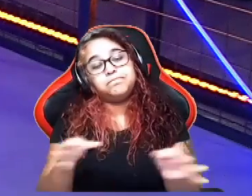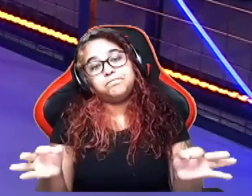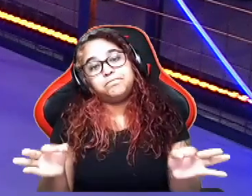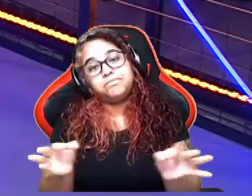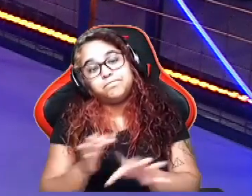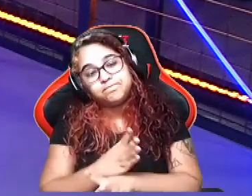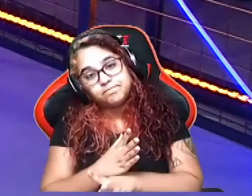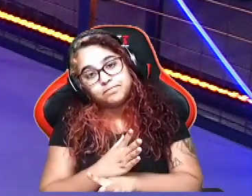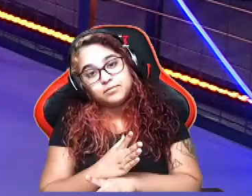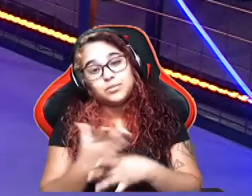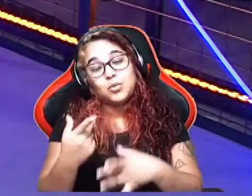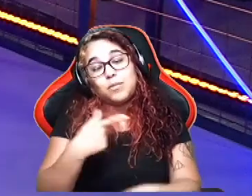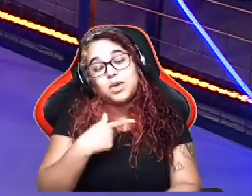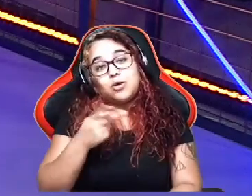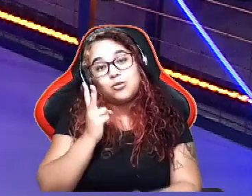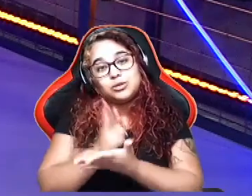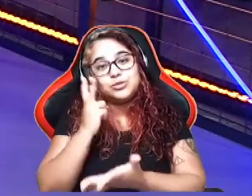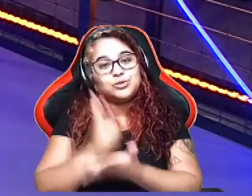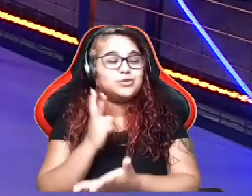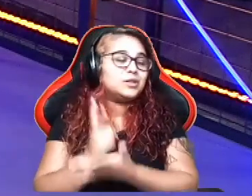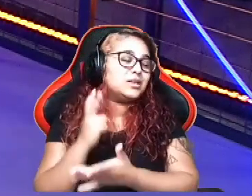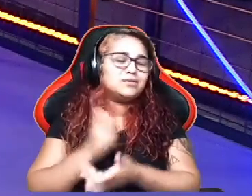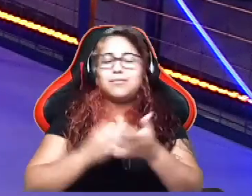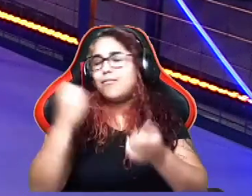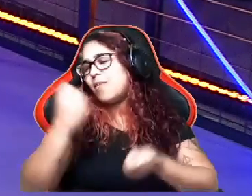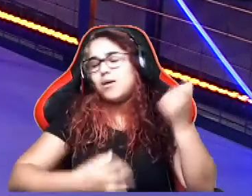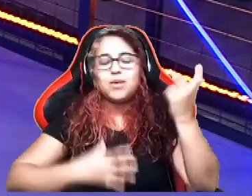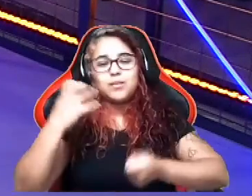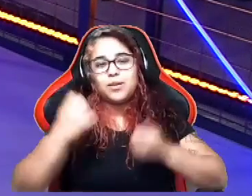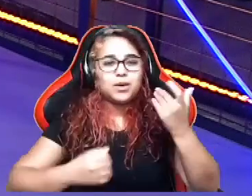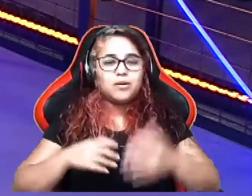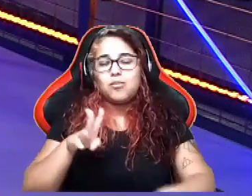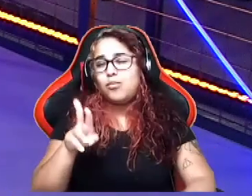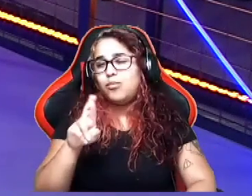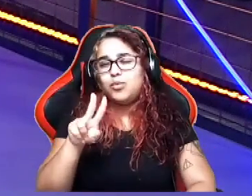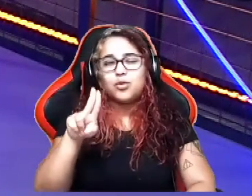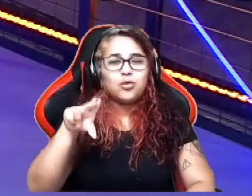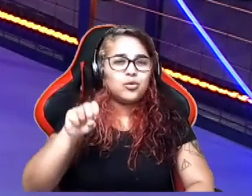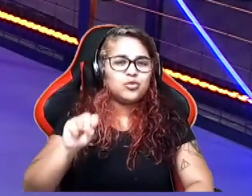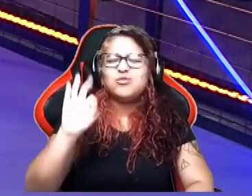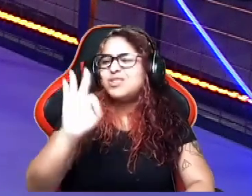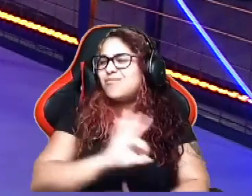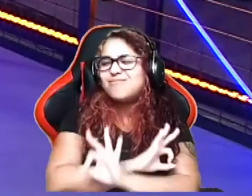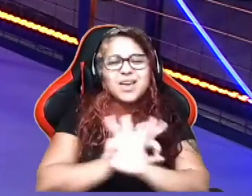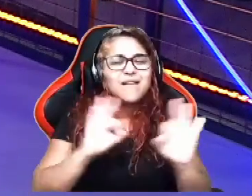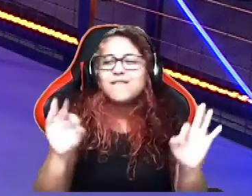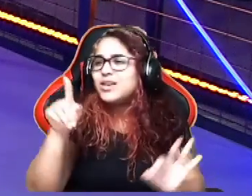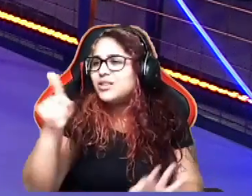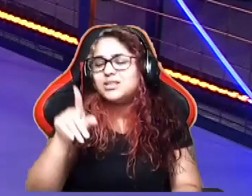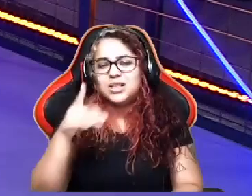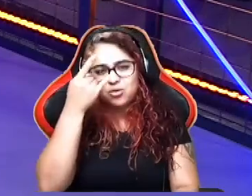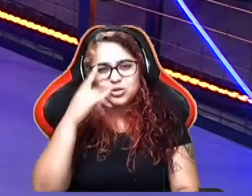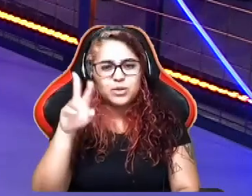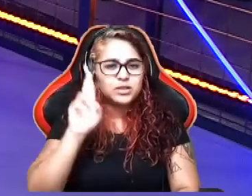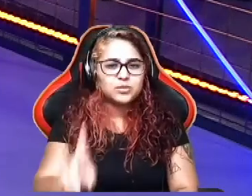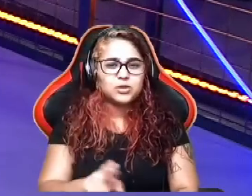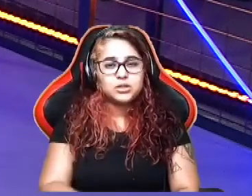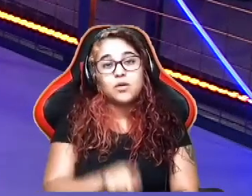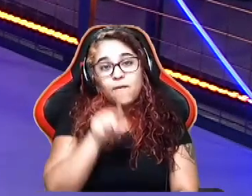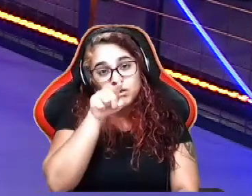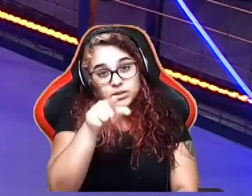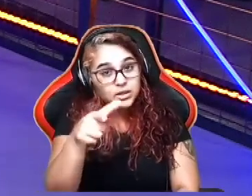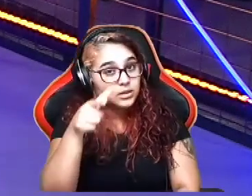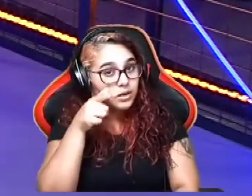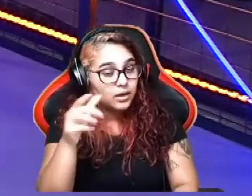Nós unfortunately, vamos we've fazer run out of time. quase I could be here for hours and todas hours. In essas fact, opiniões conseguem. Bruno, that was a great last answer. Assistir em That's casa,